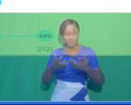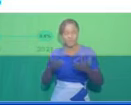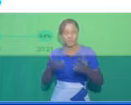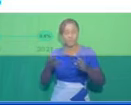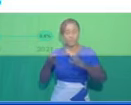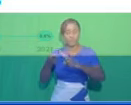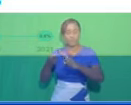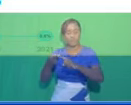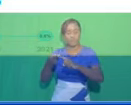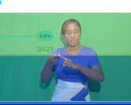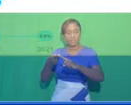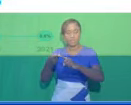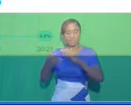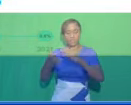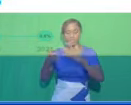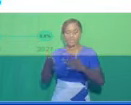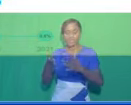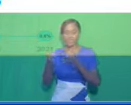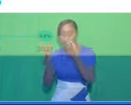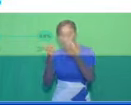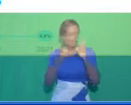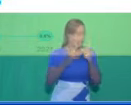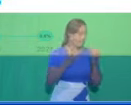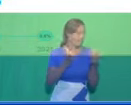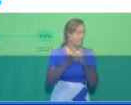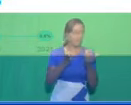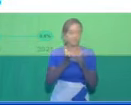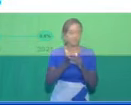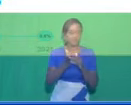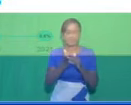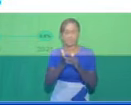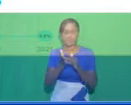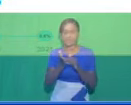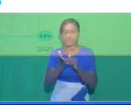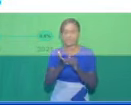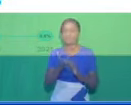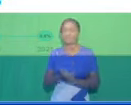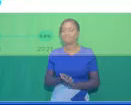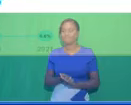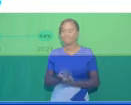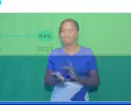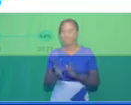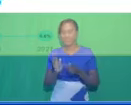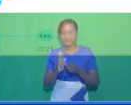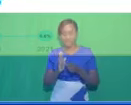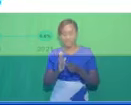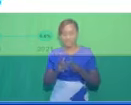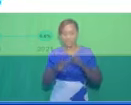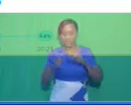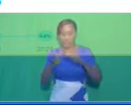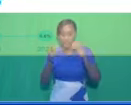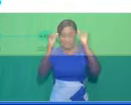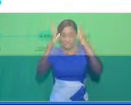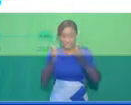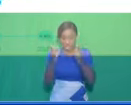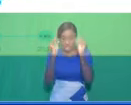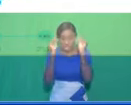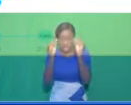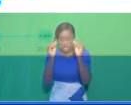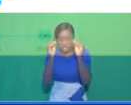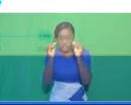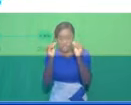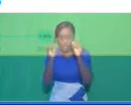one, students were distracted very often during the instructional period, as well as